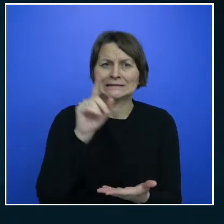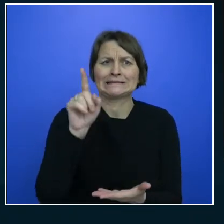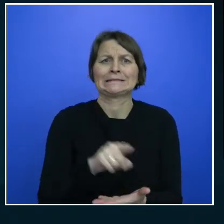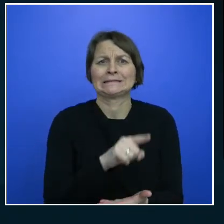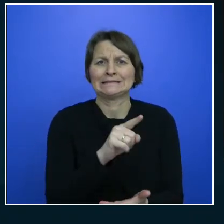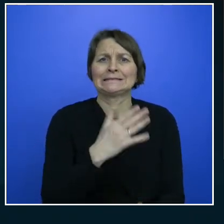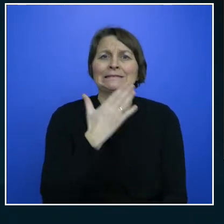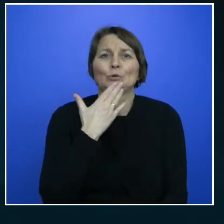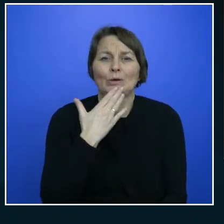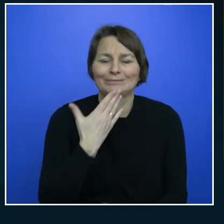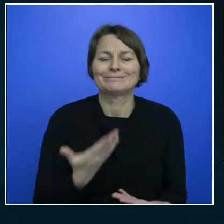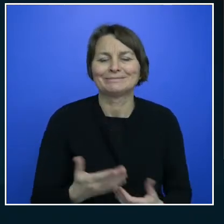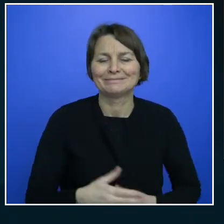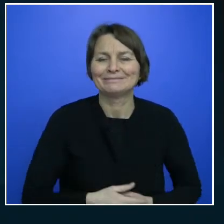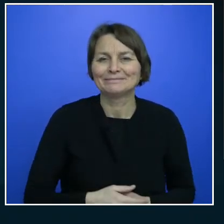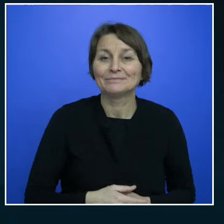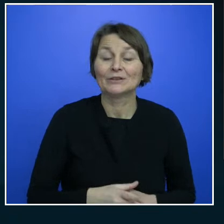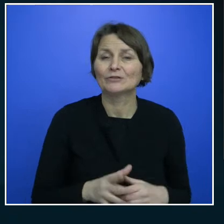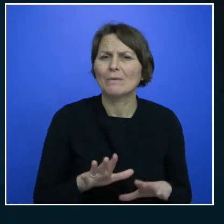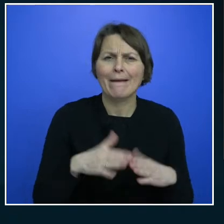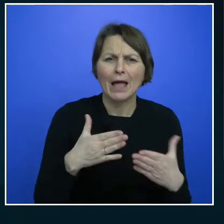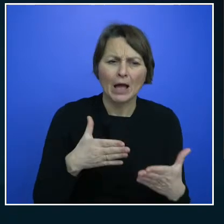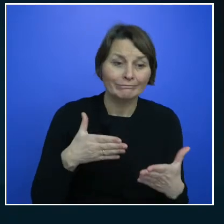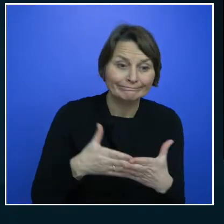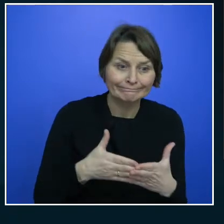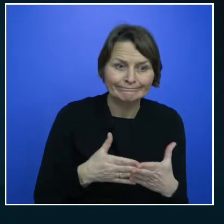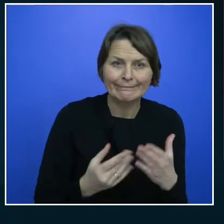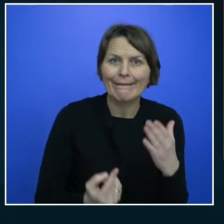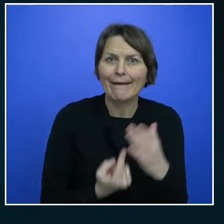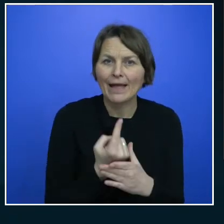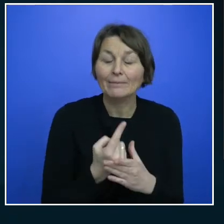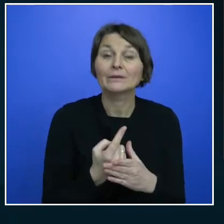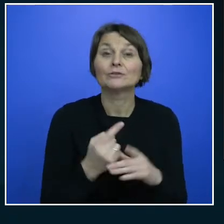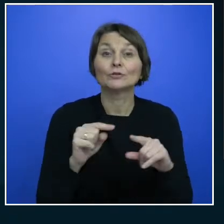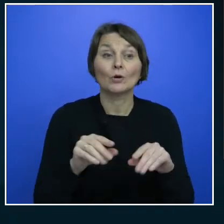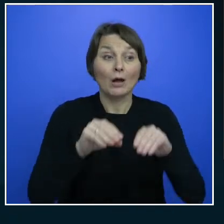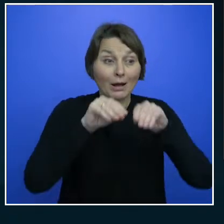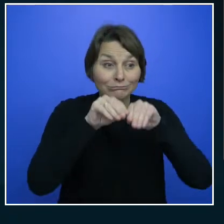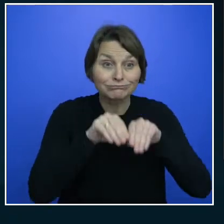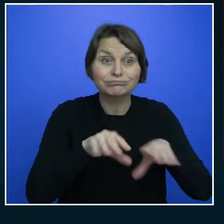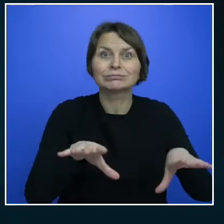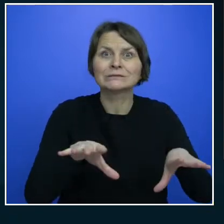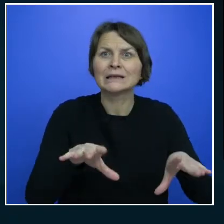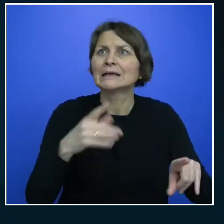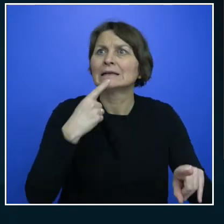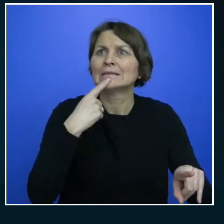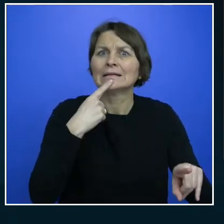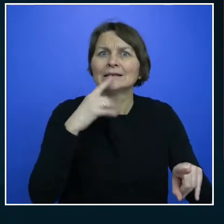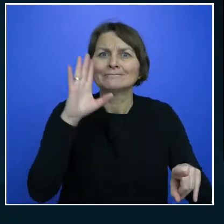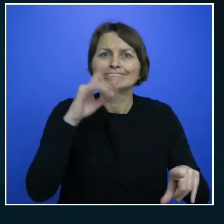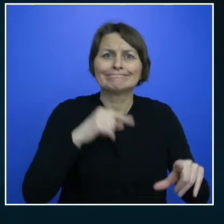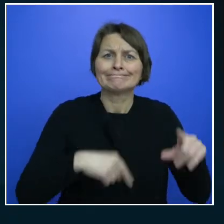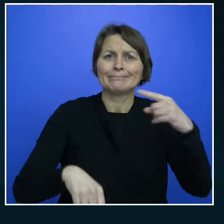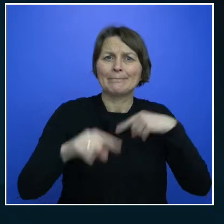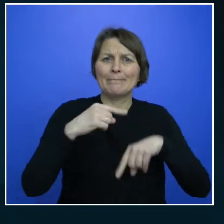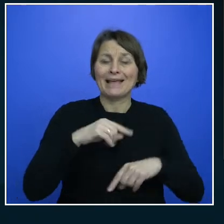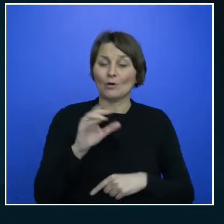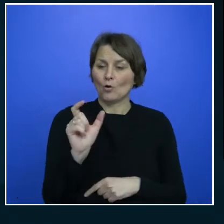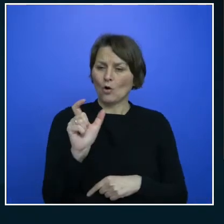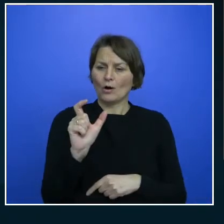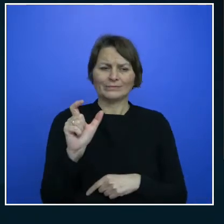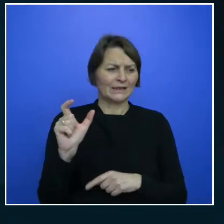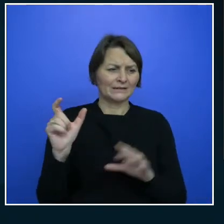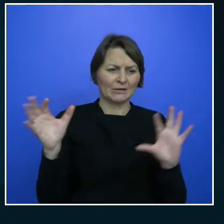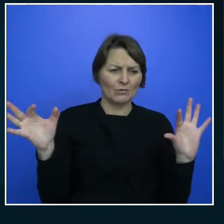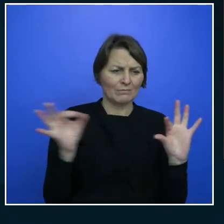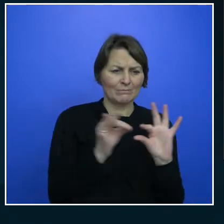You run into that when you are actually deploying or doing the what if towards the Azure portal, when you realize, oh, wait a minute, these objects depend on each other. So it's a pretty